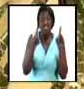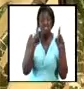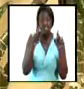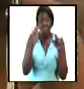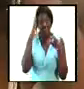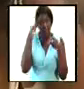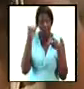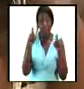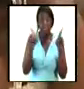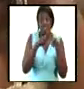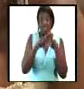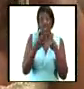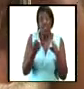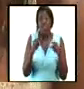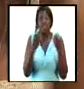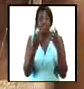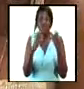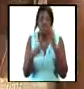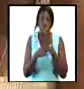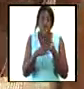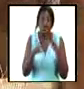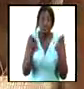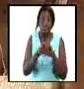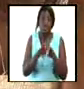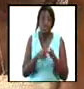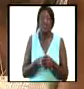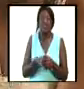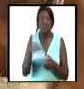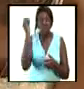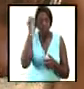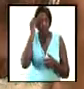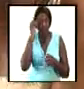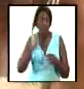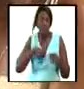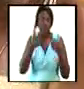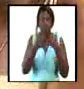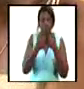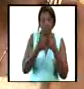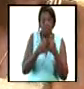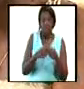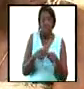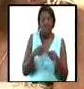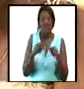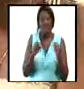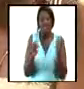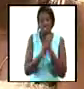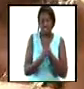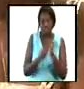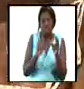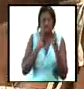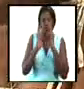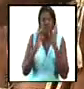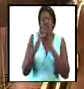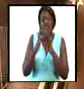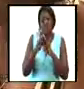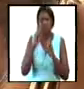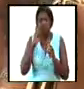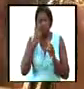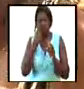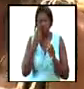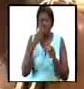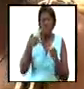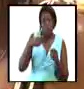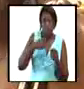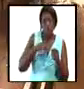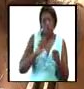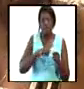work to do. My friend, you know Richard. One cannot bore him with homework talk. He will think I'm not interesting,